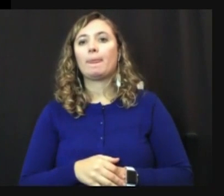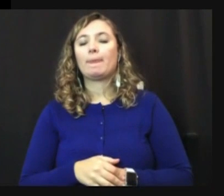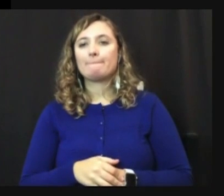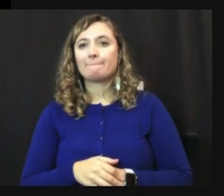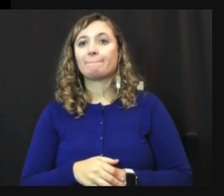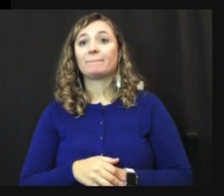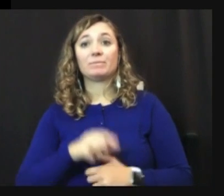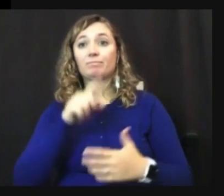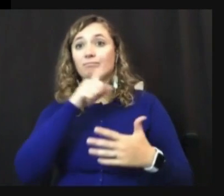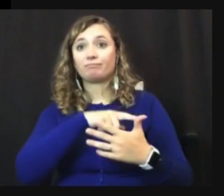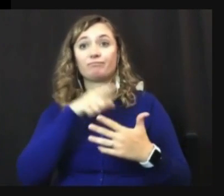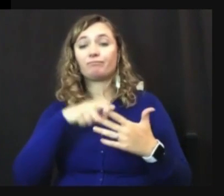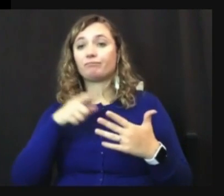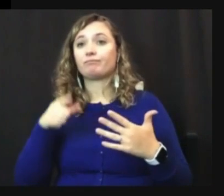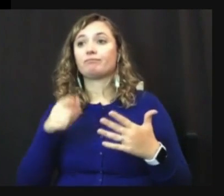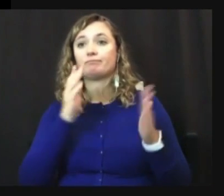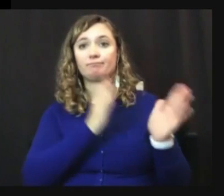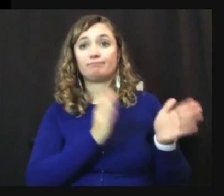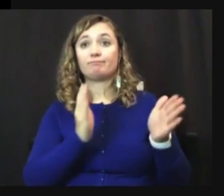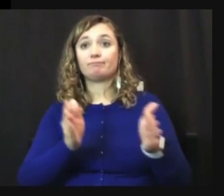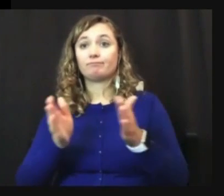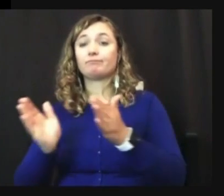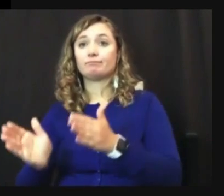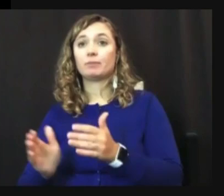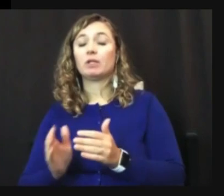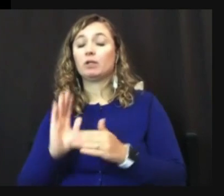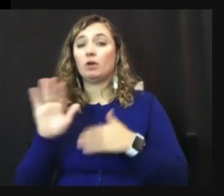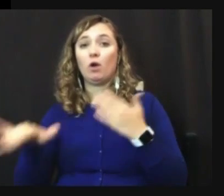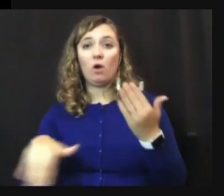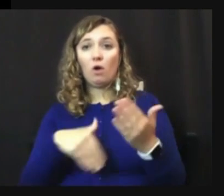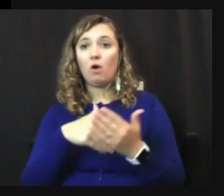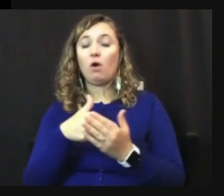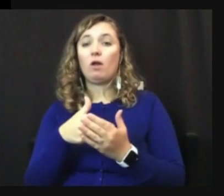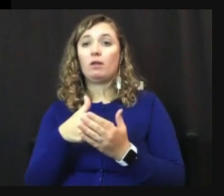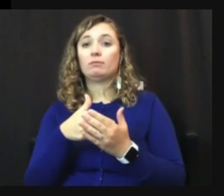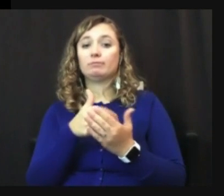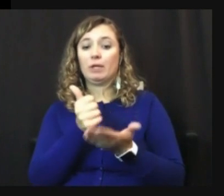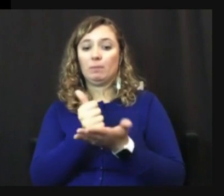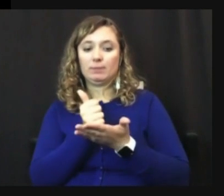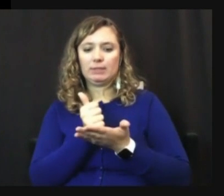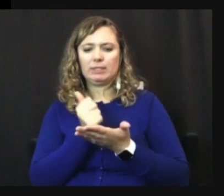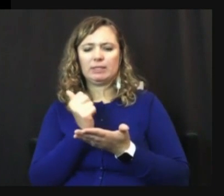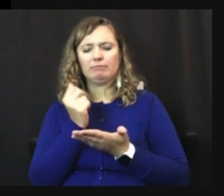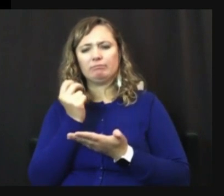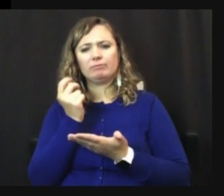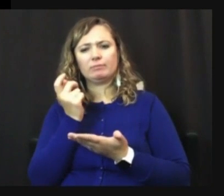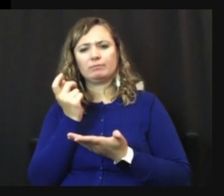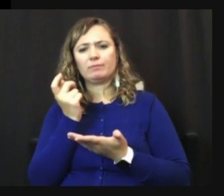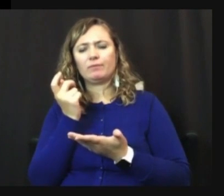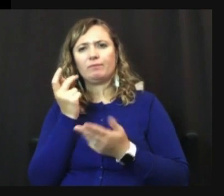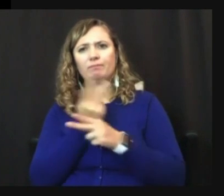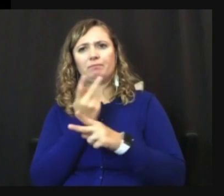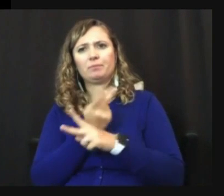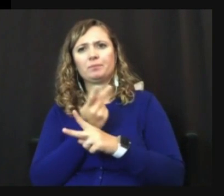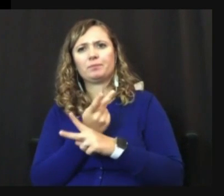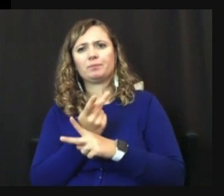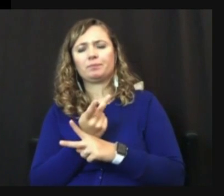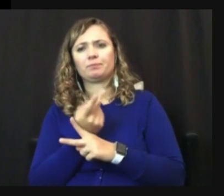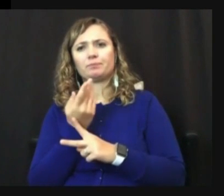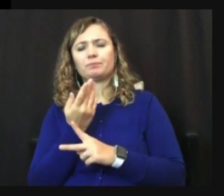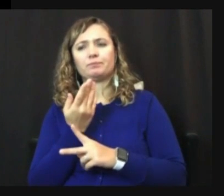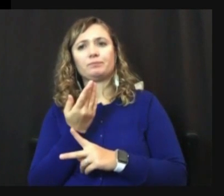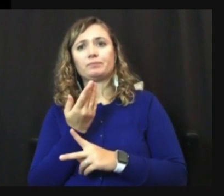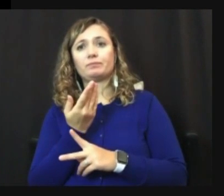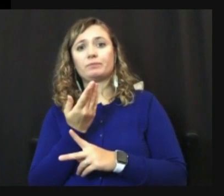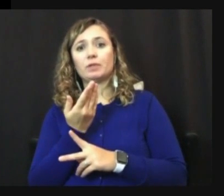So all of these things together then help us to see that maybe some of our some of the